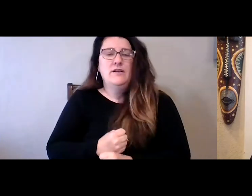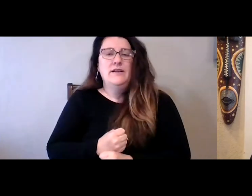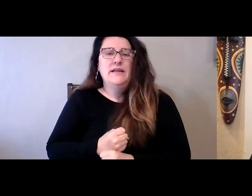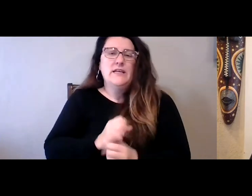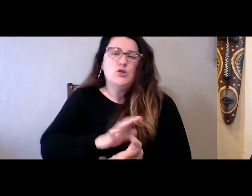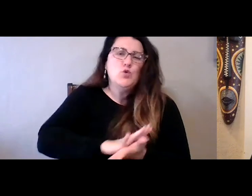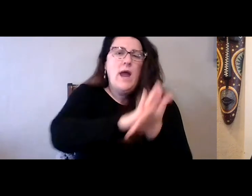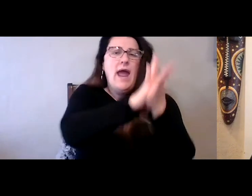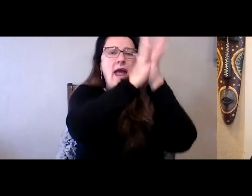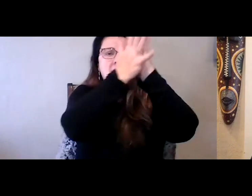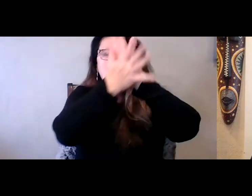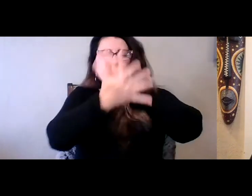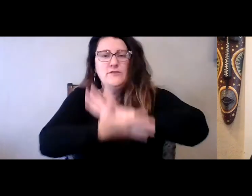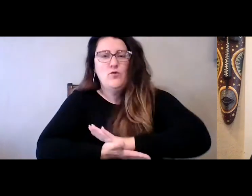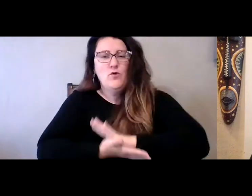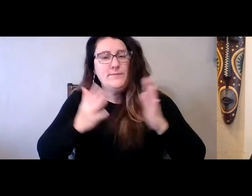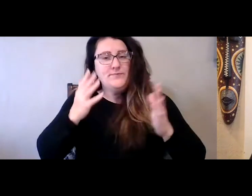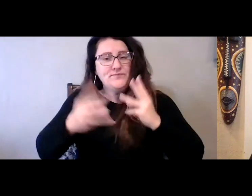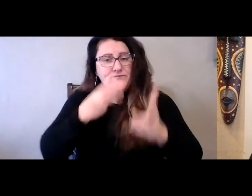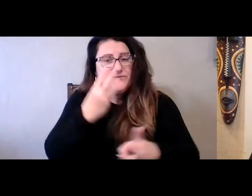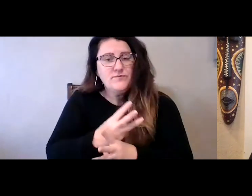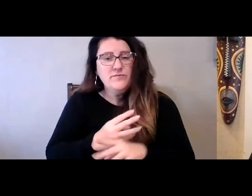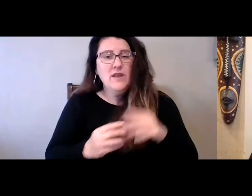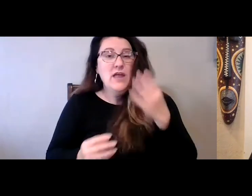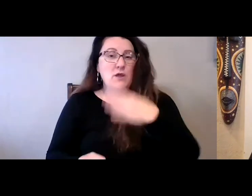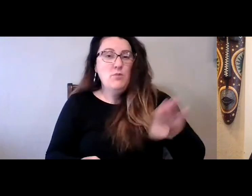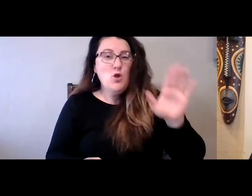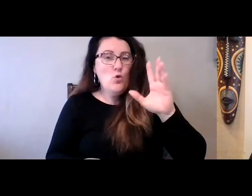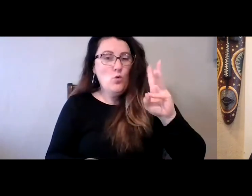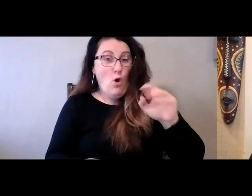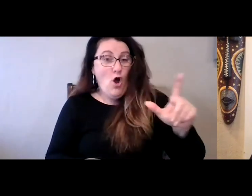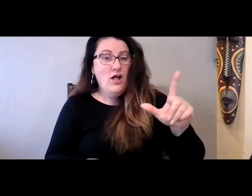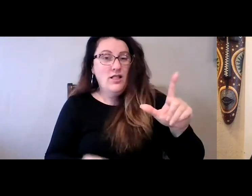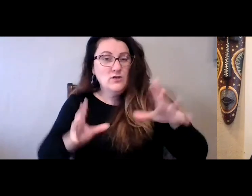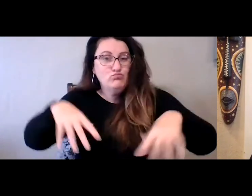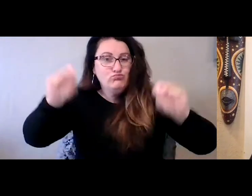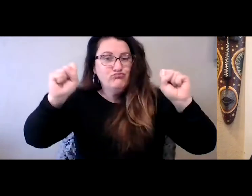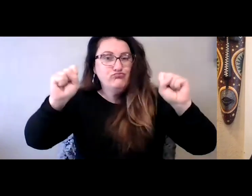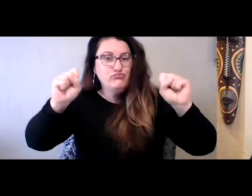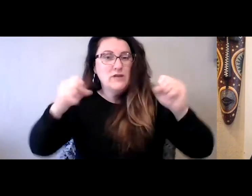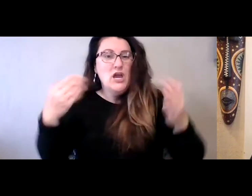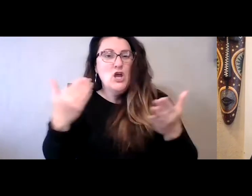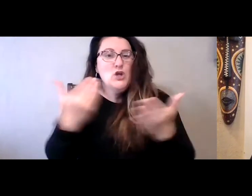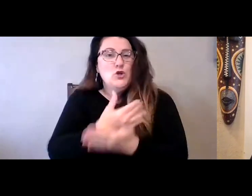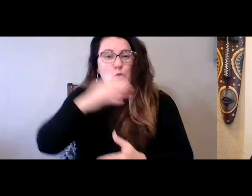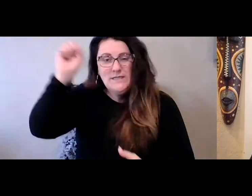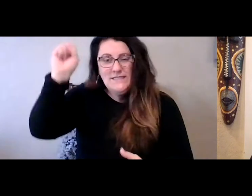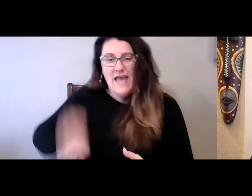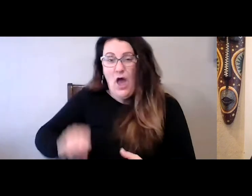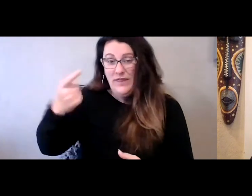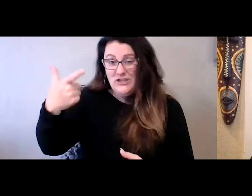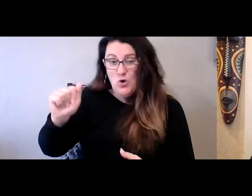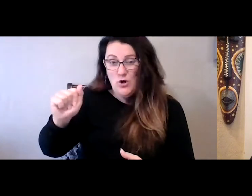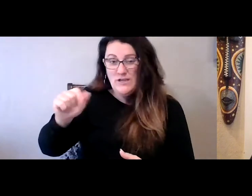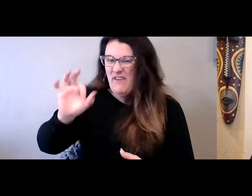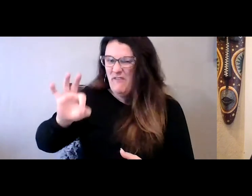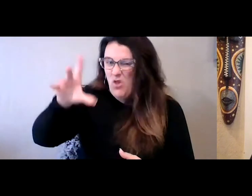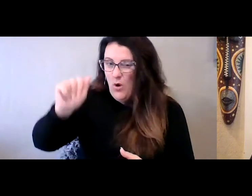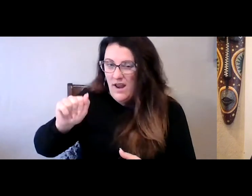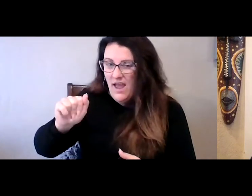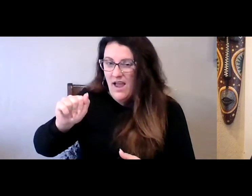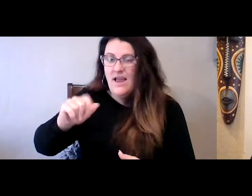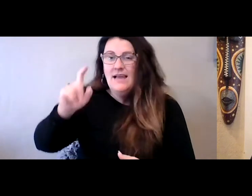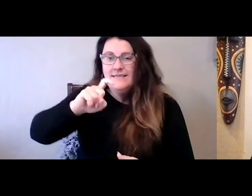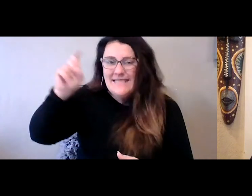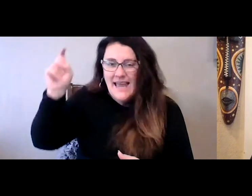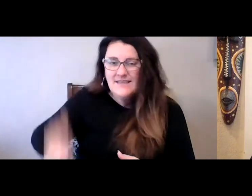the landscape, to reclaim the blue wall, to build a new South in Georgia and even in Florida and even in